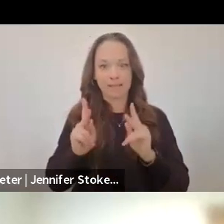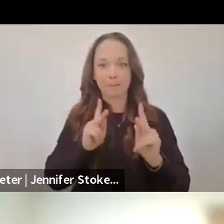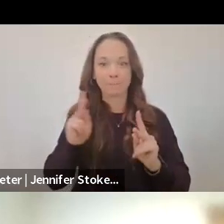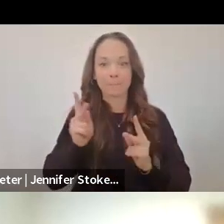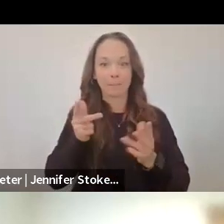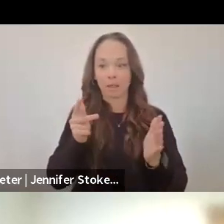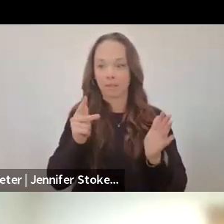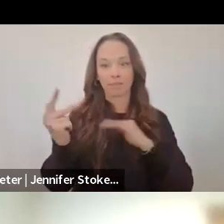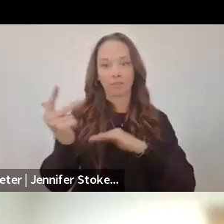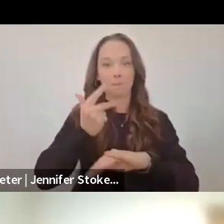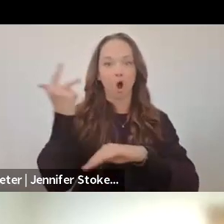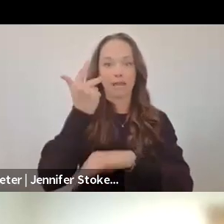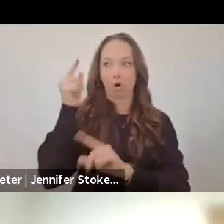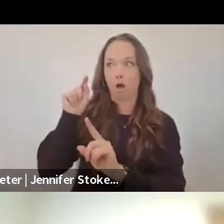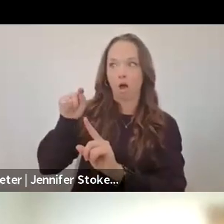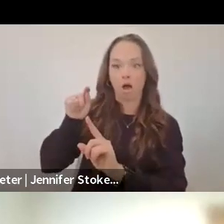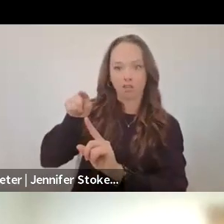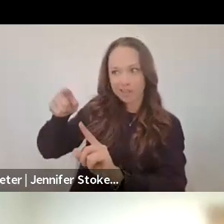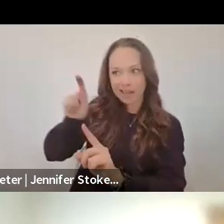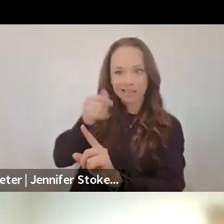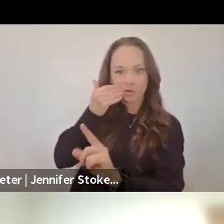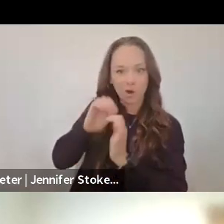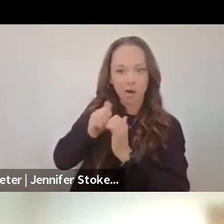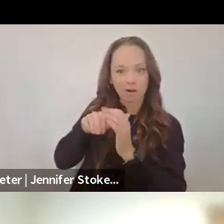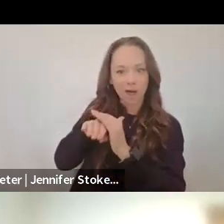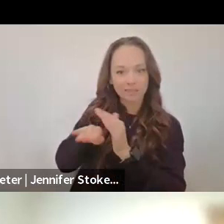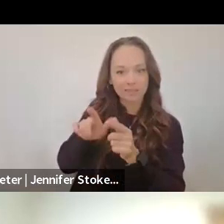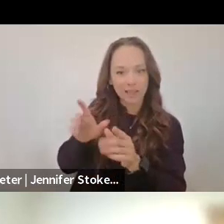need to know how to access language services and those sorts of